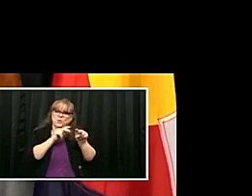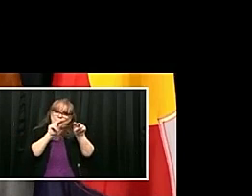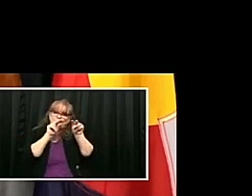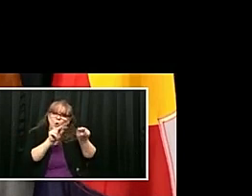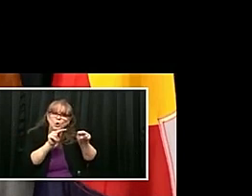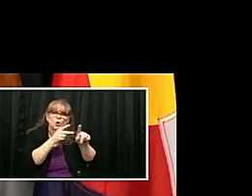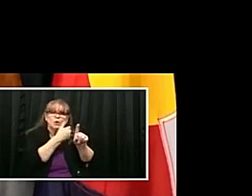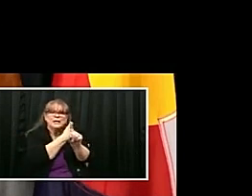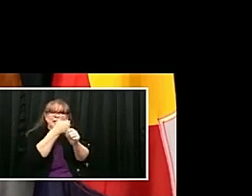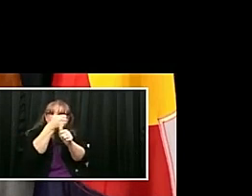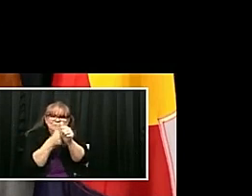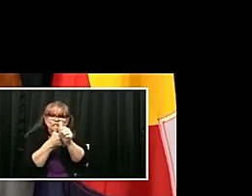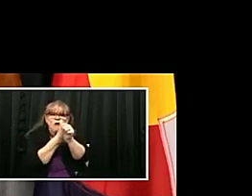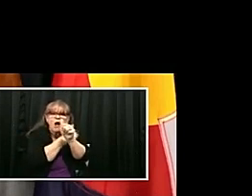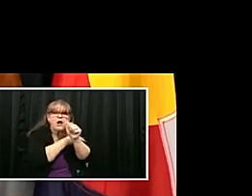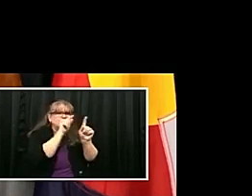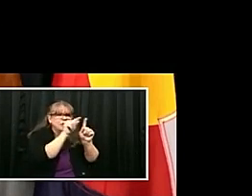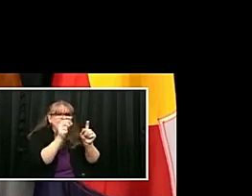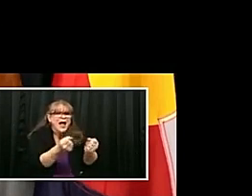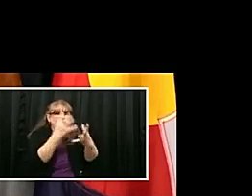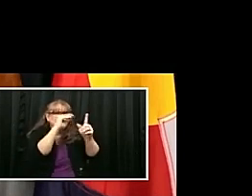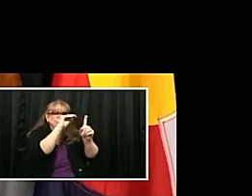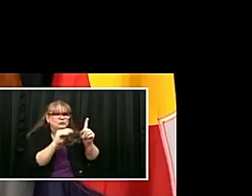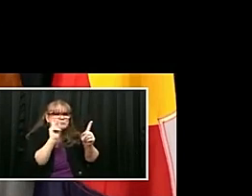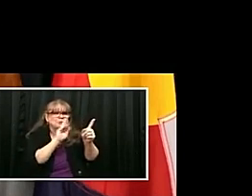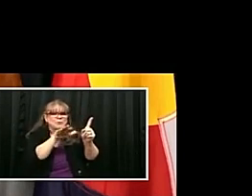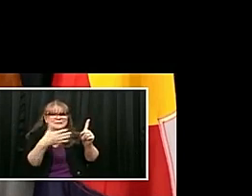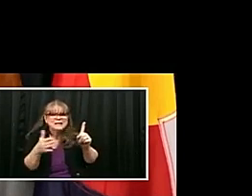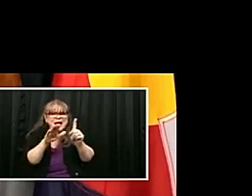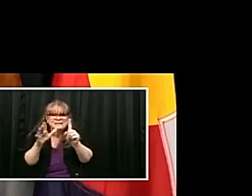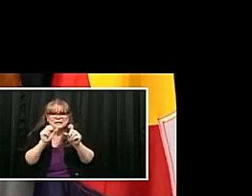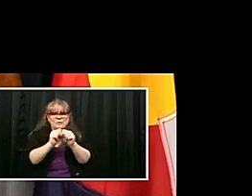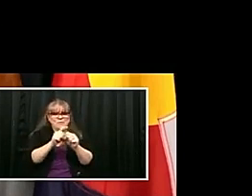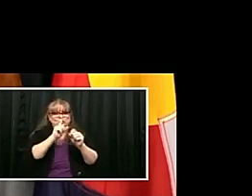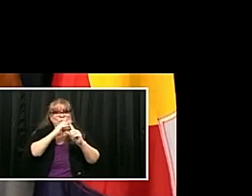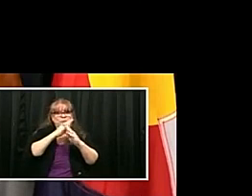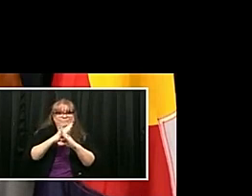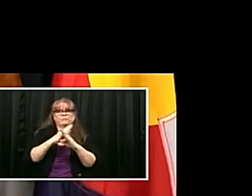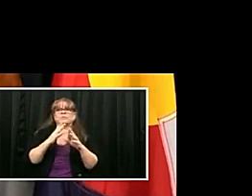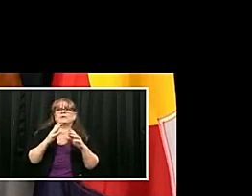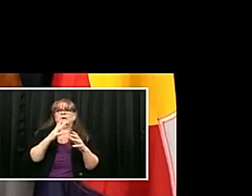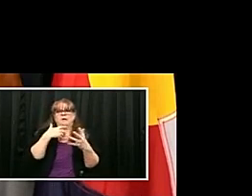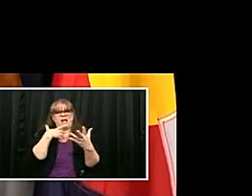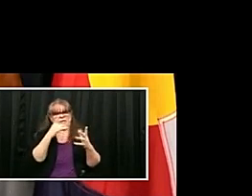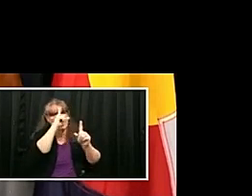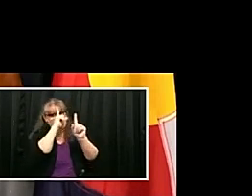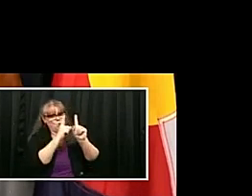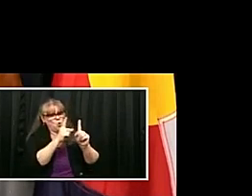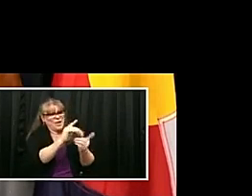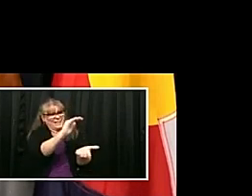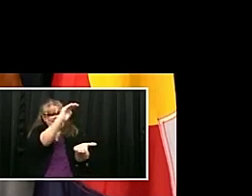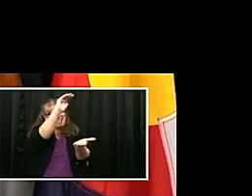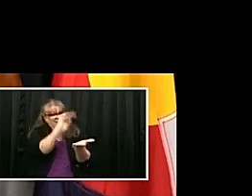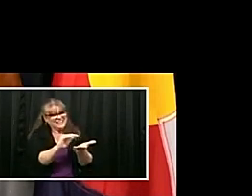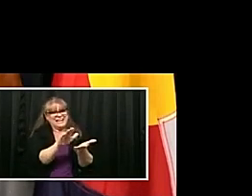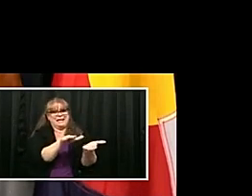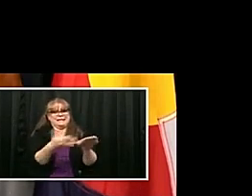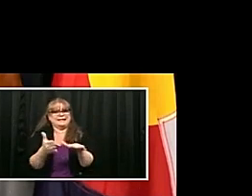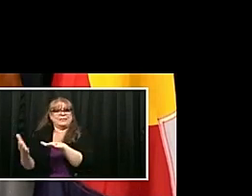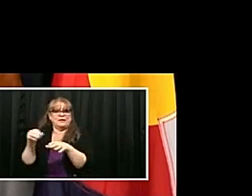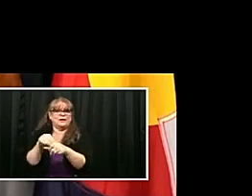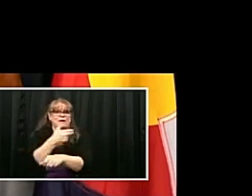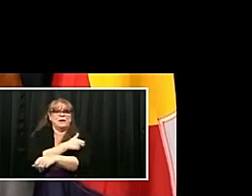even in major outbreak periods, reduced by 3/4. And we look forward to updating accordingly. And I know